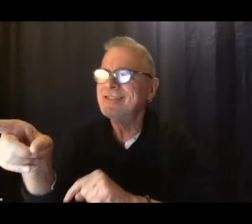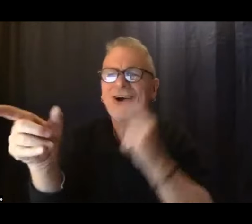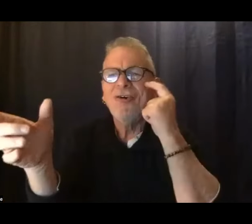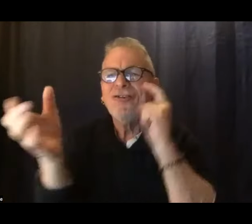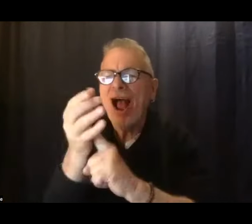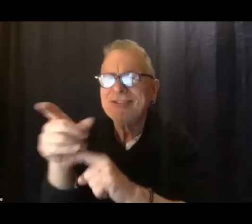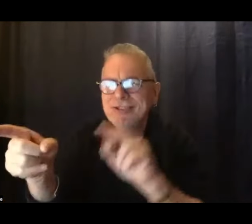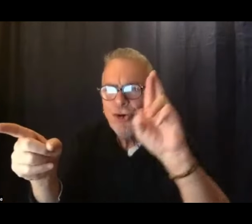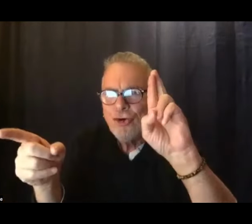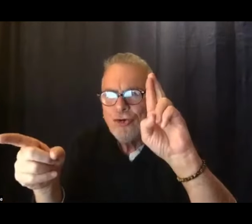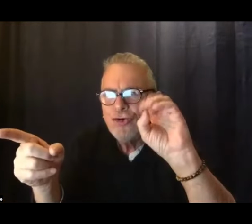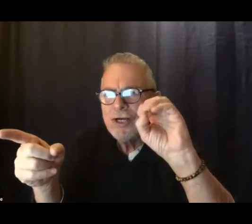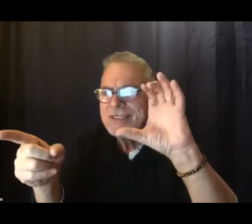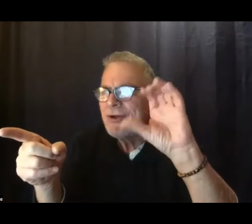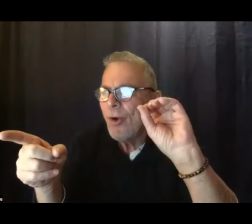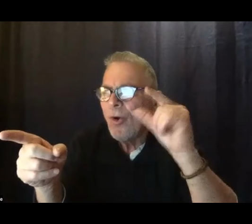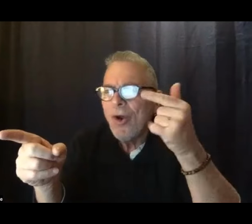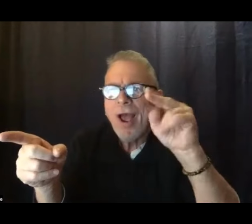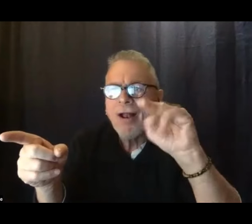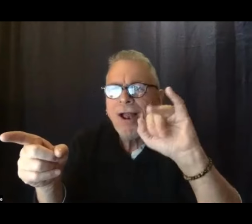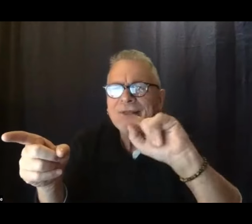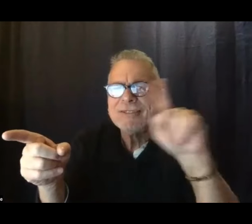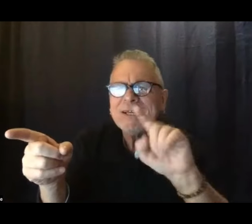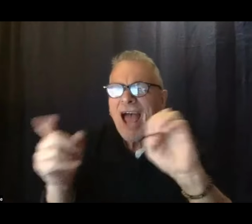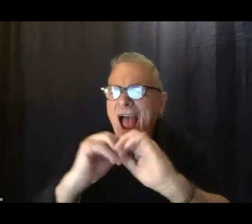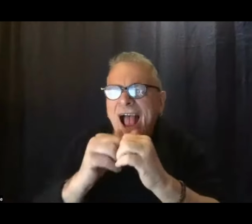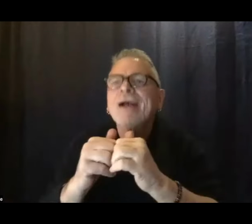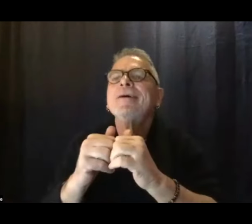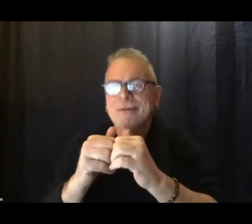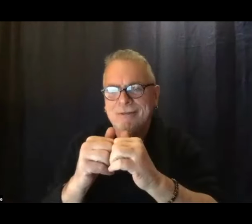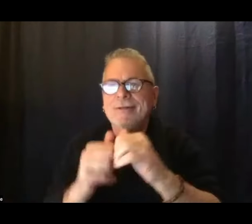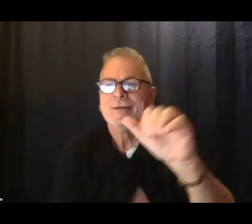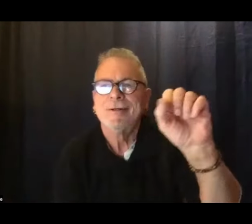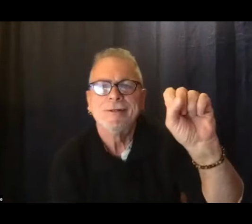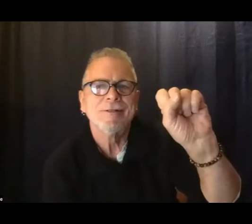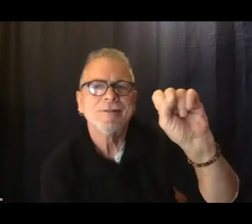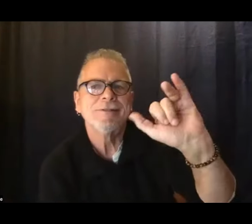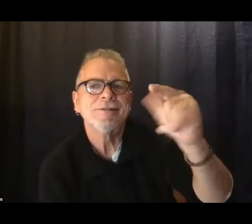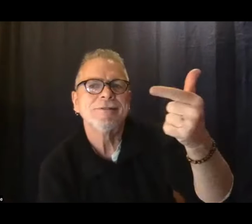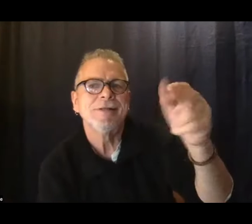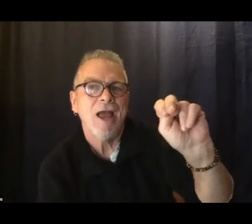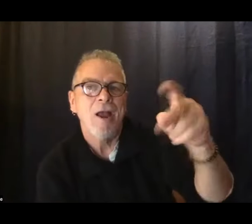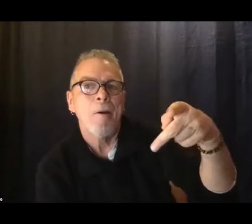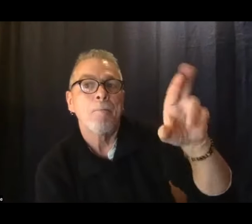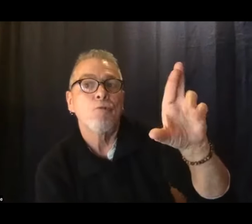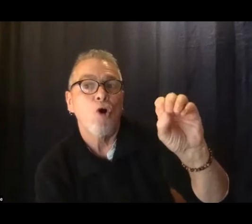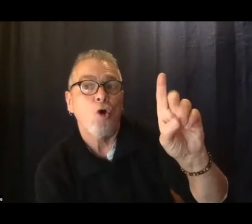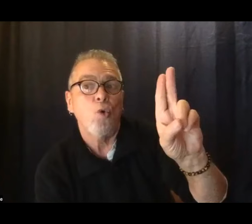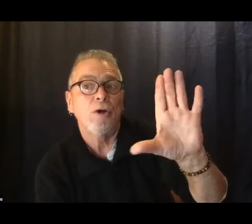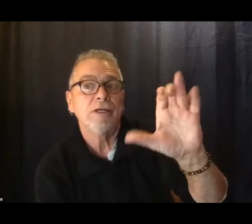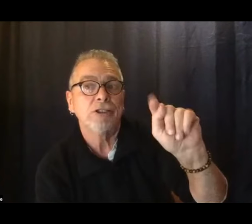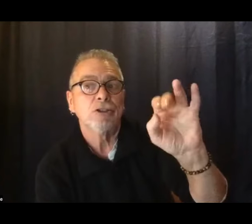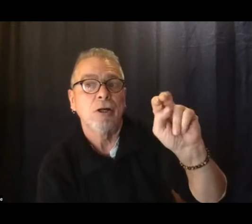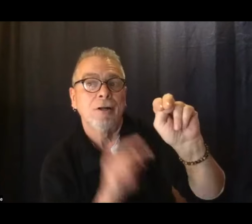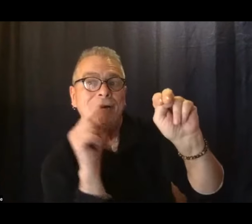right? How to recognize the words that are produced, right? Production,